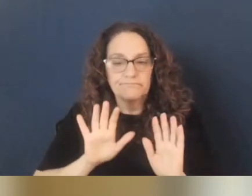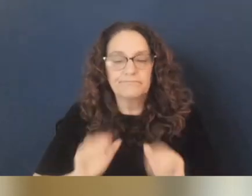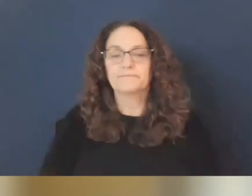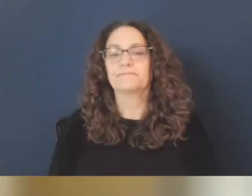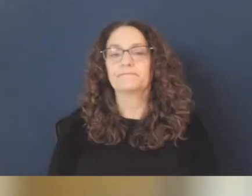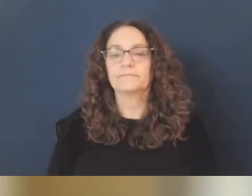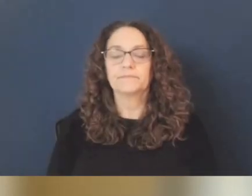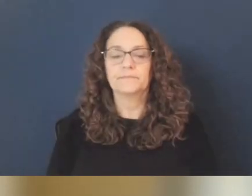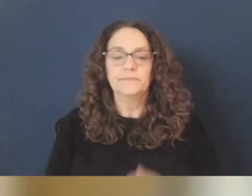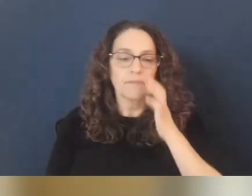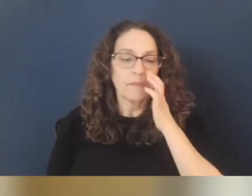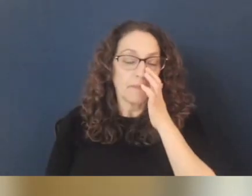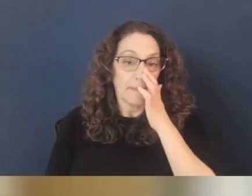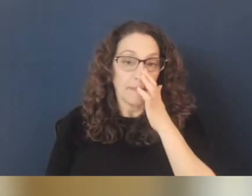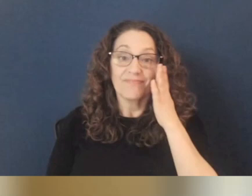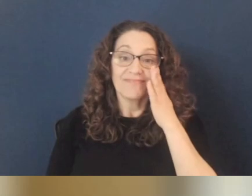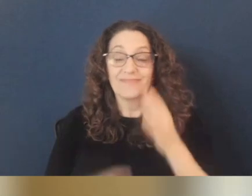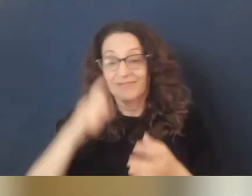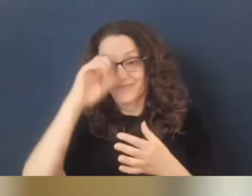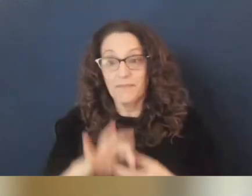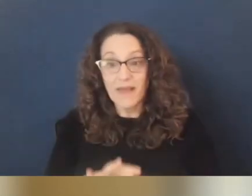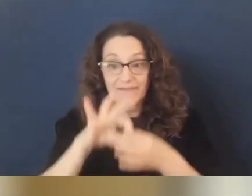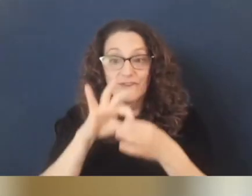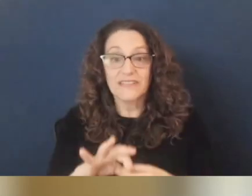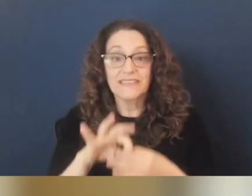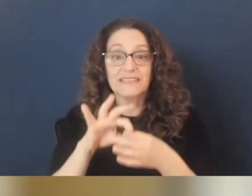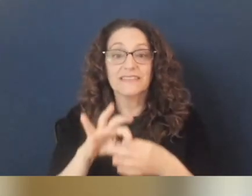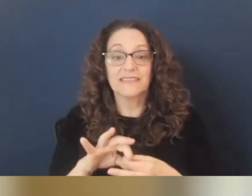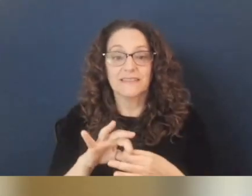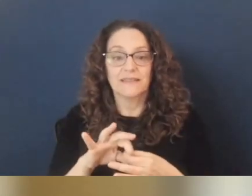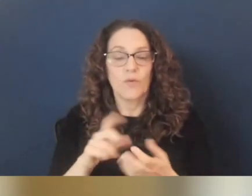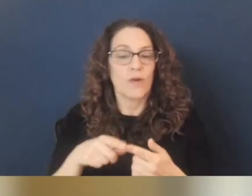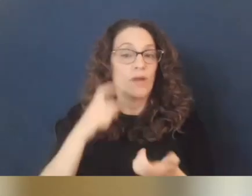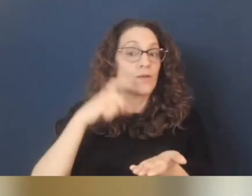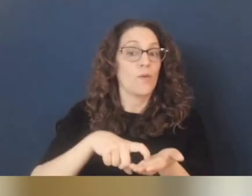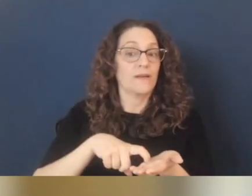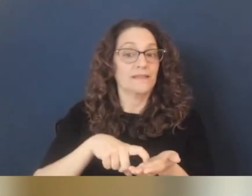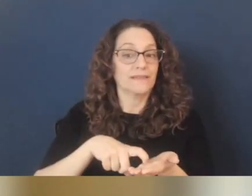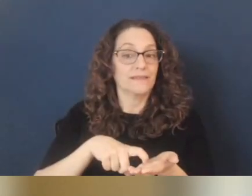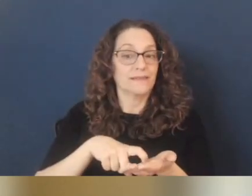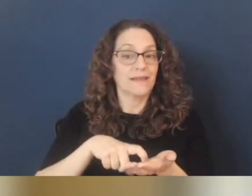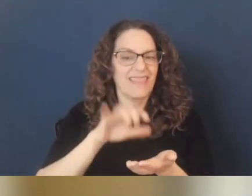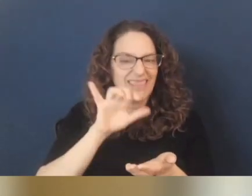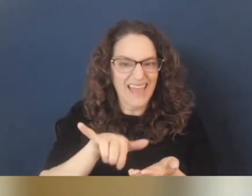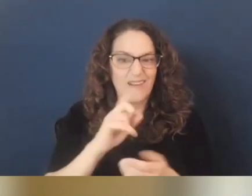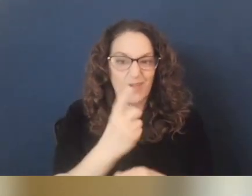And mindfulness like this actually resolves the vast majority of our thoughts.